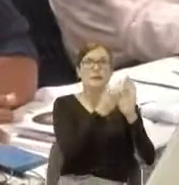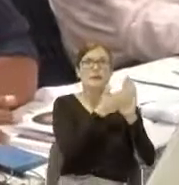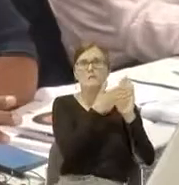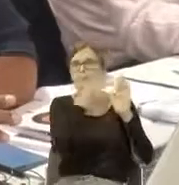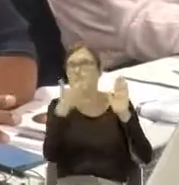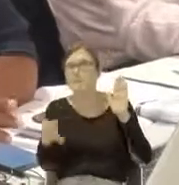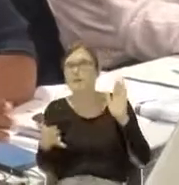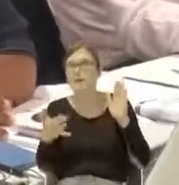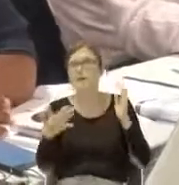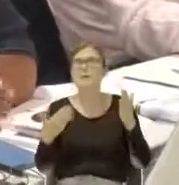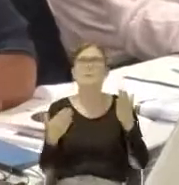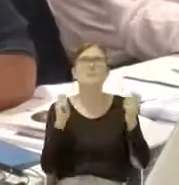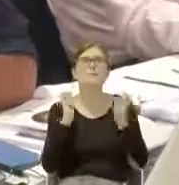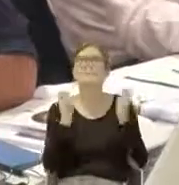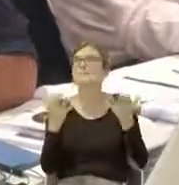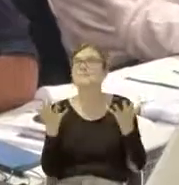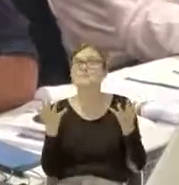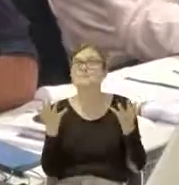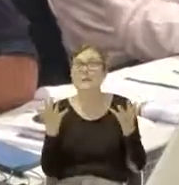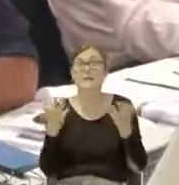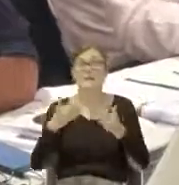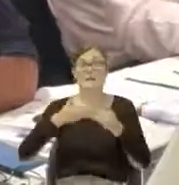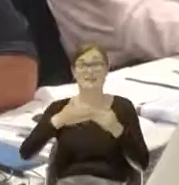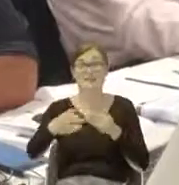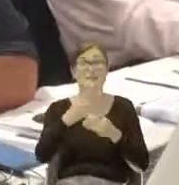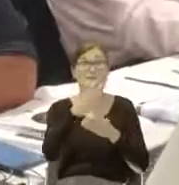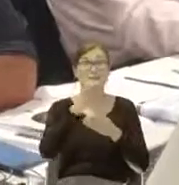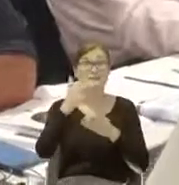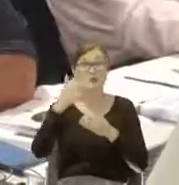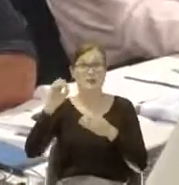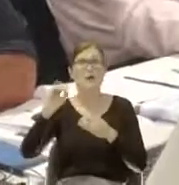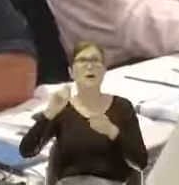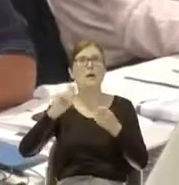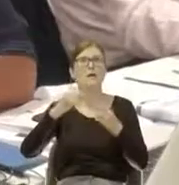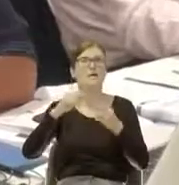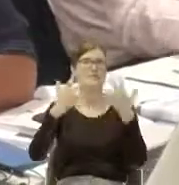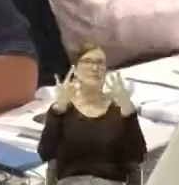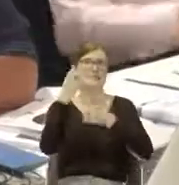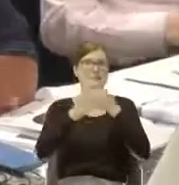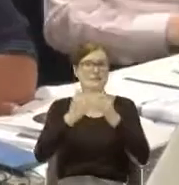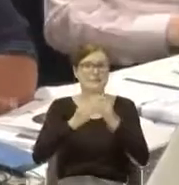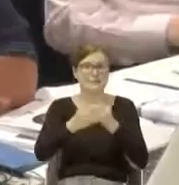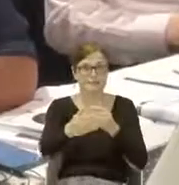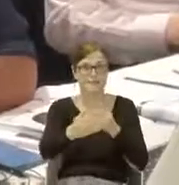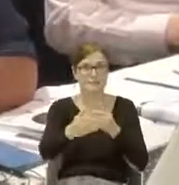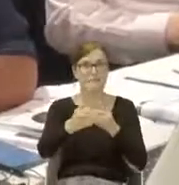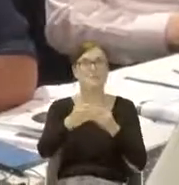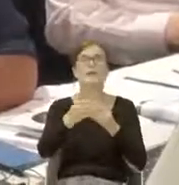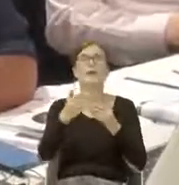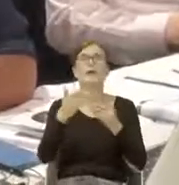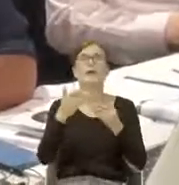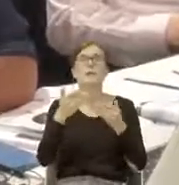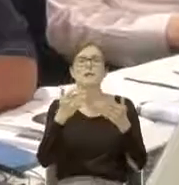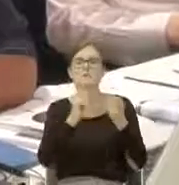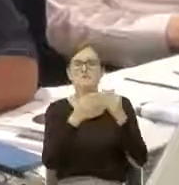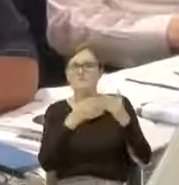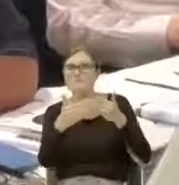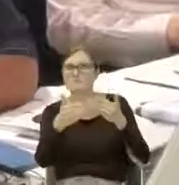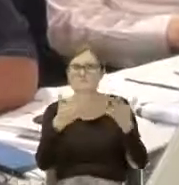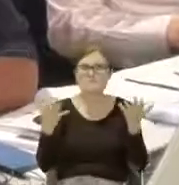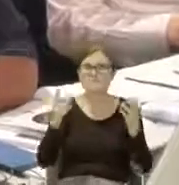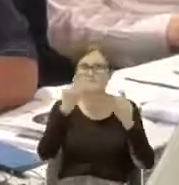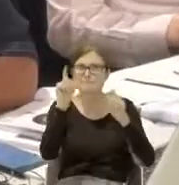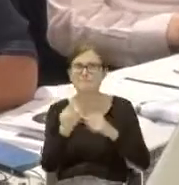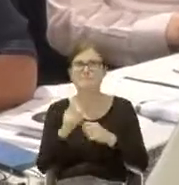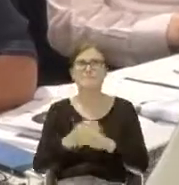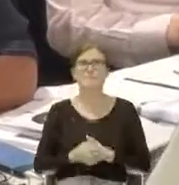South Africa, I am going to use also this platform just to give a sense of a report back of how far have we gone